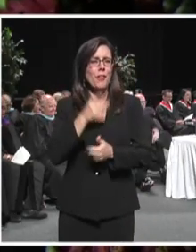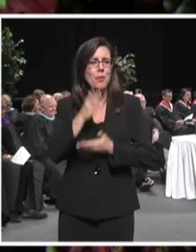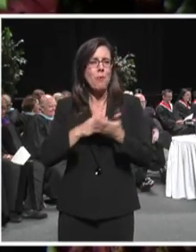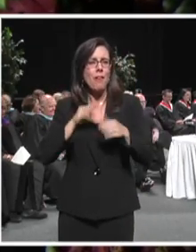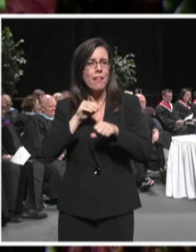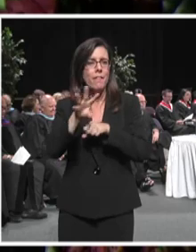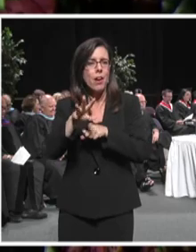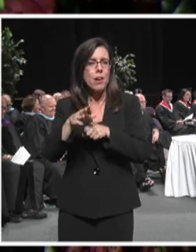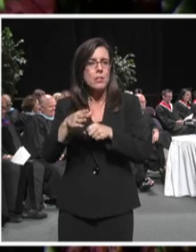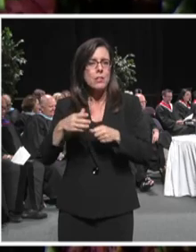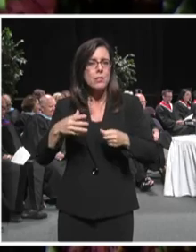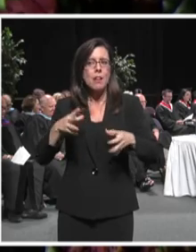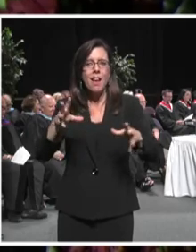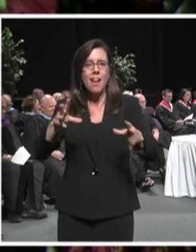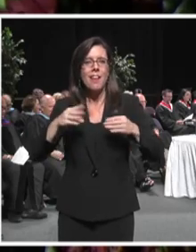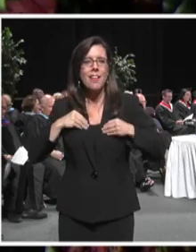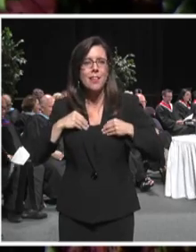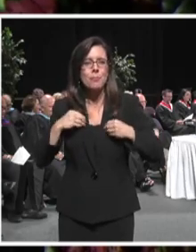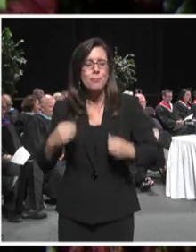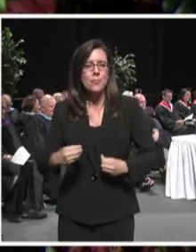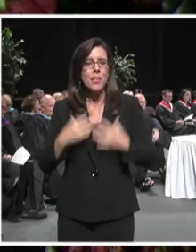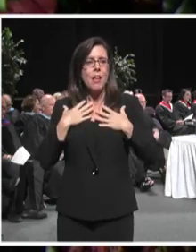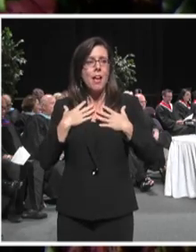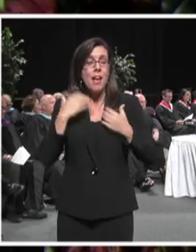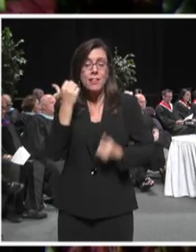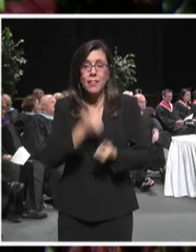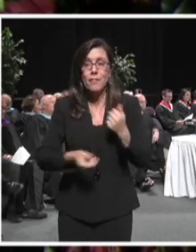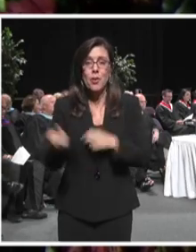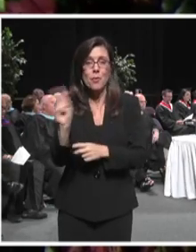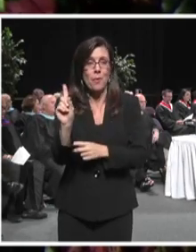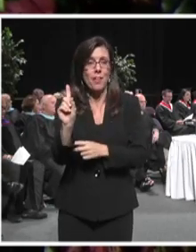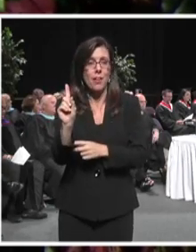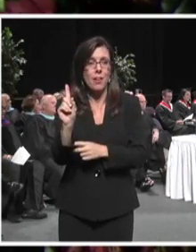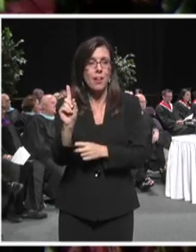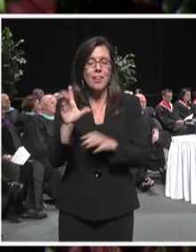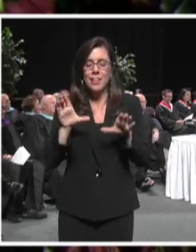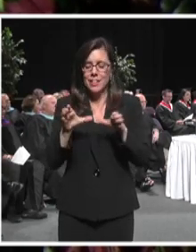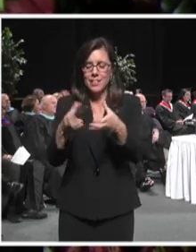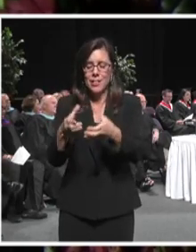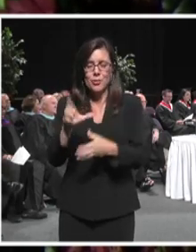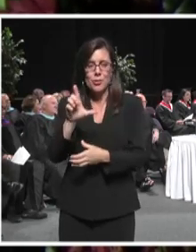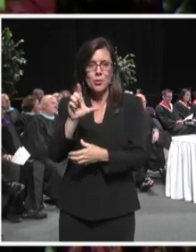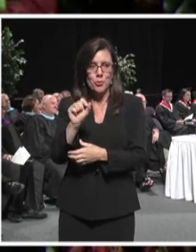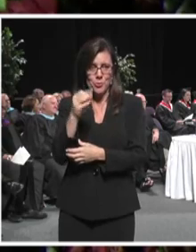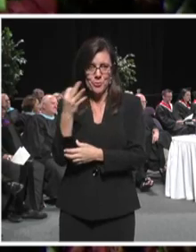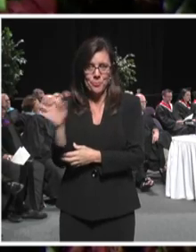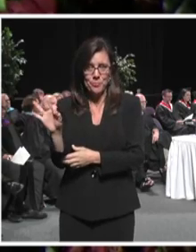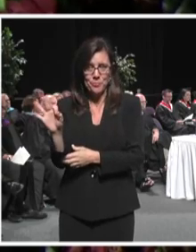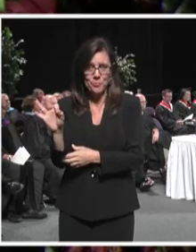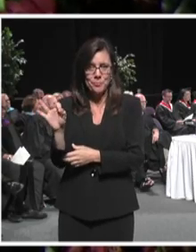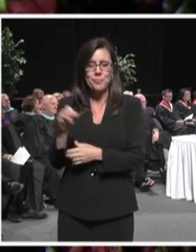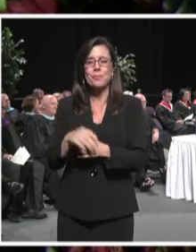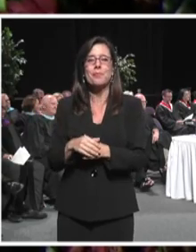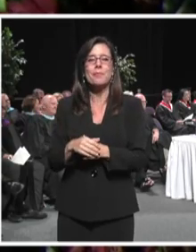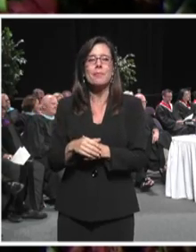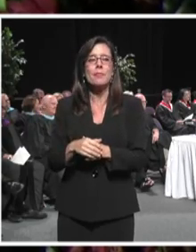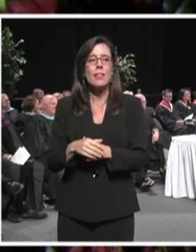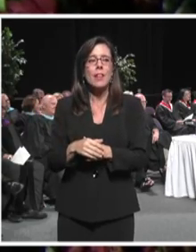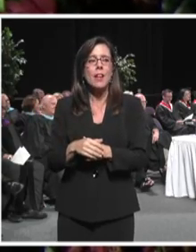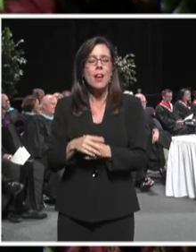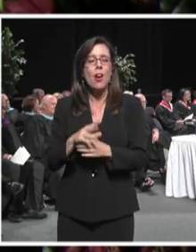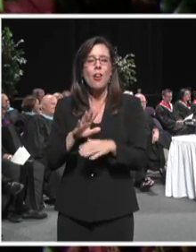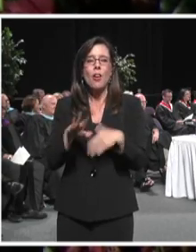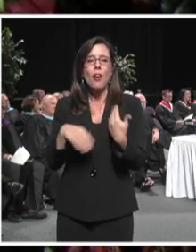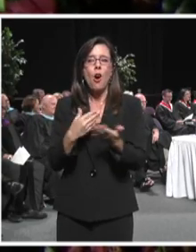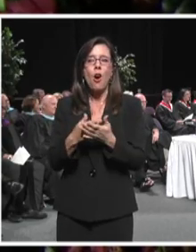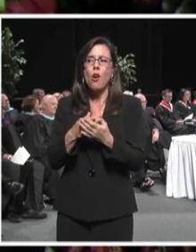Be open to inspiration. It's everywhere. For the class of 2019, the sentiments on